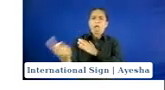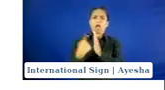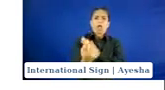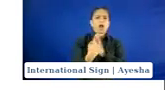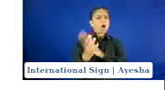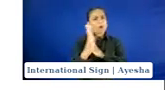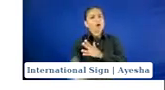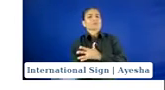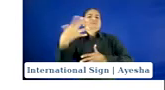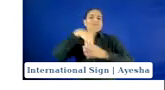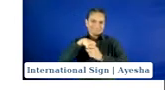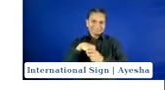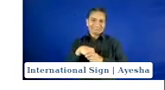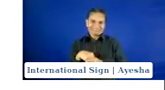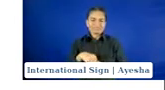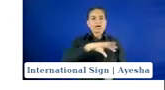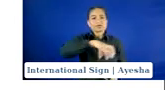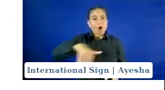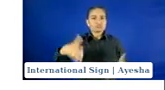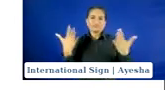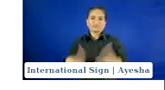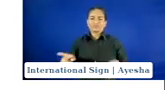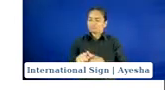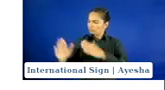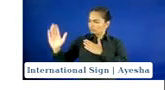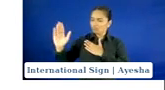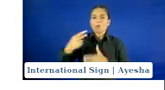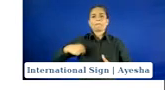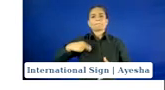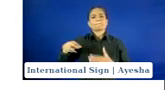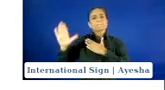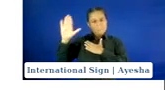What is an inclusive policy? Next slide, please.